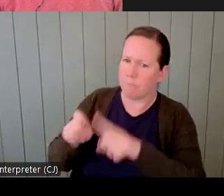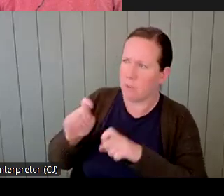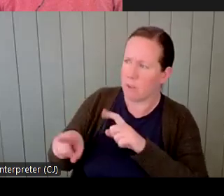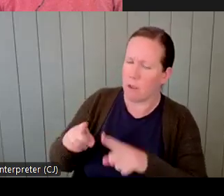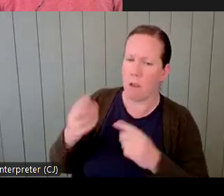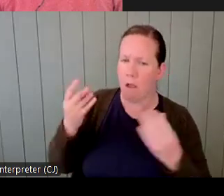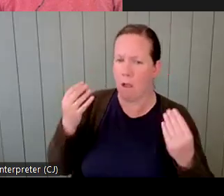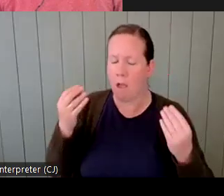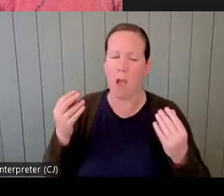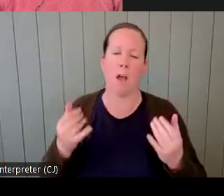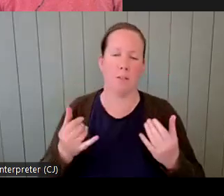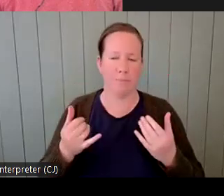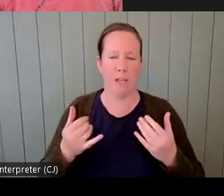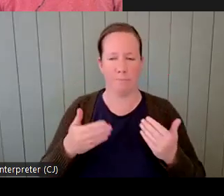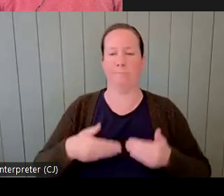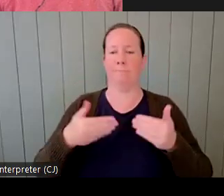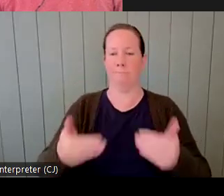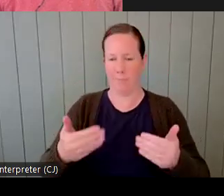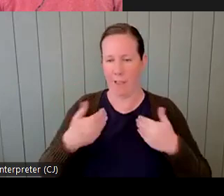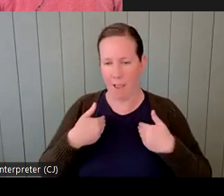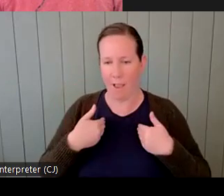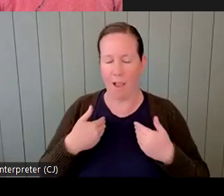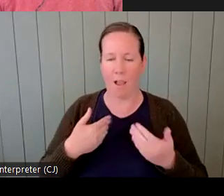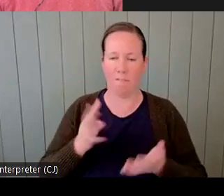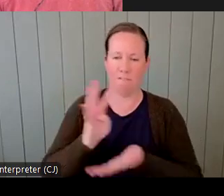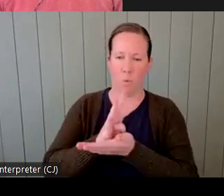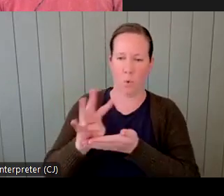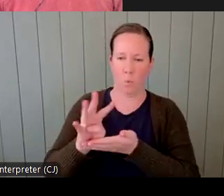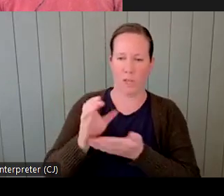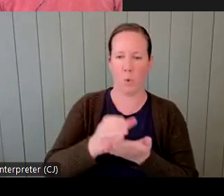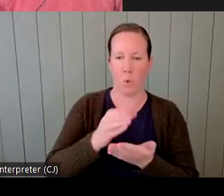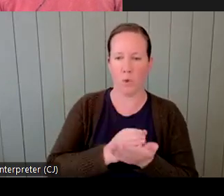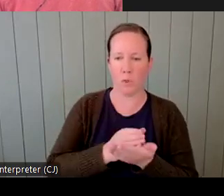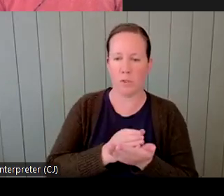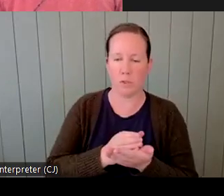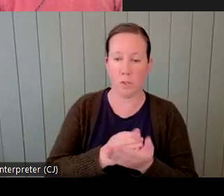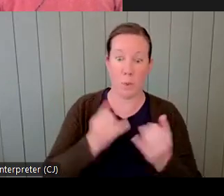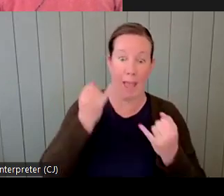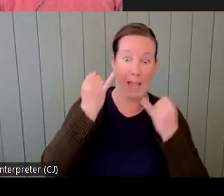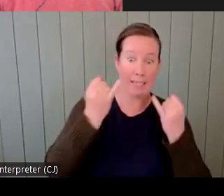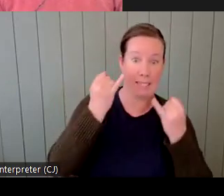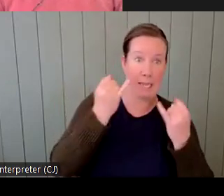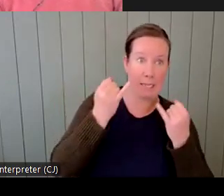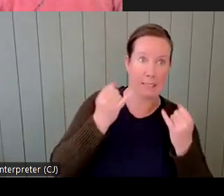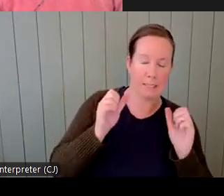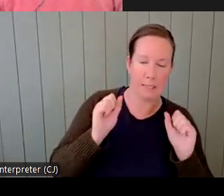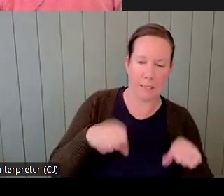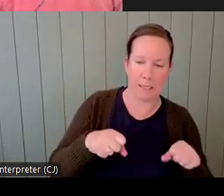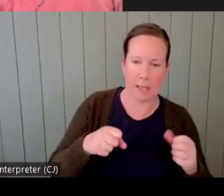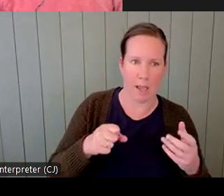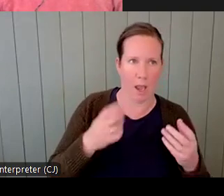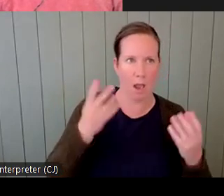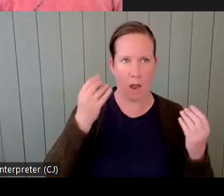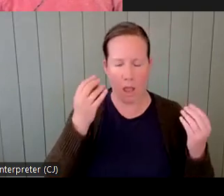that 4-week course where they can validate their ideas. So for me, the right path for anyone that would like